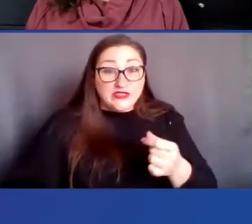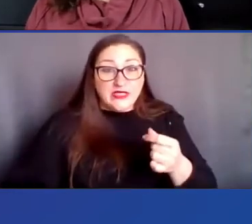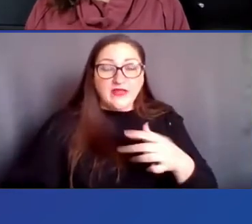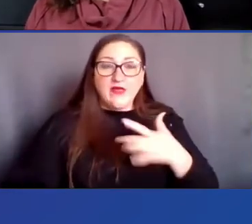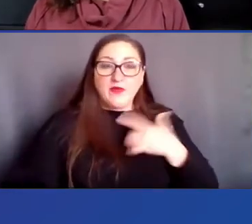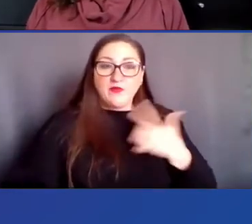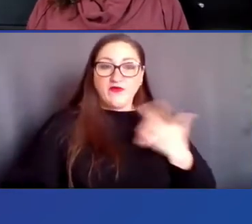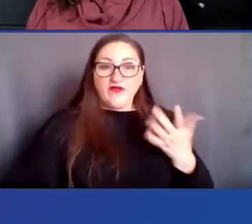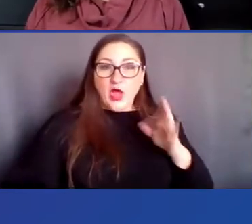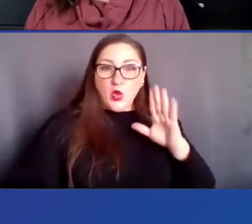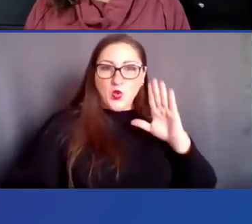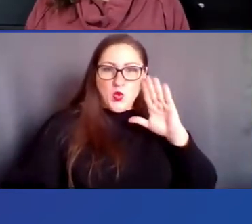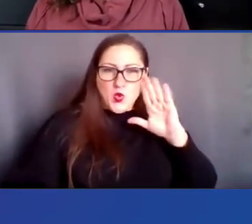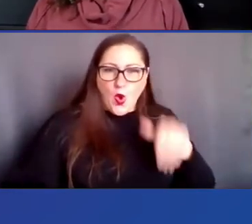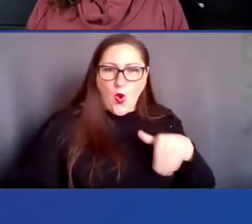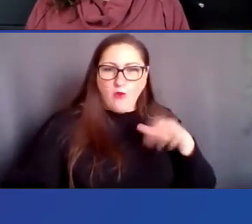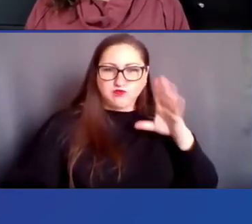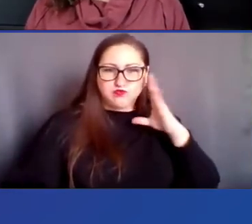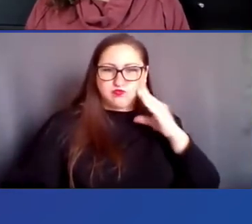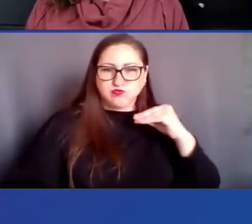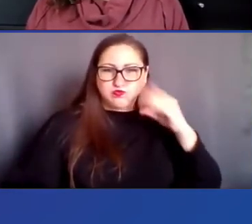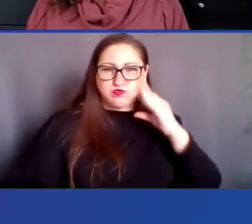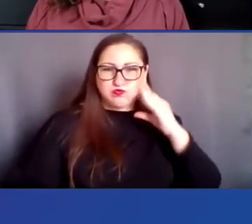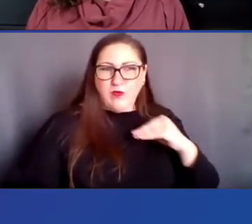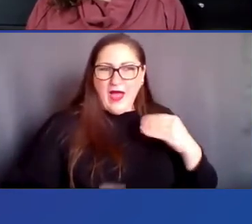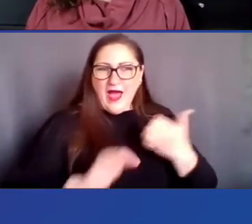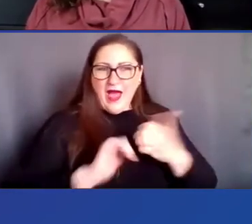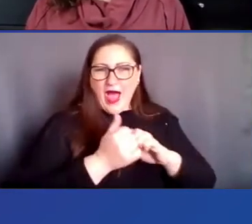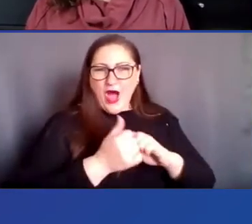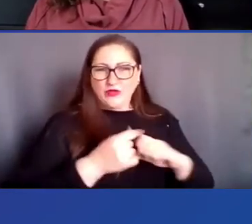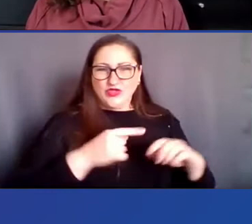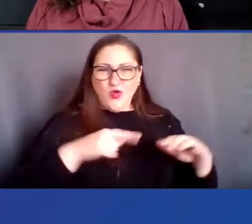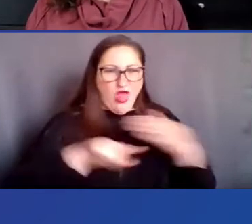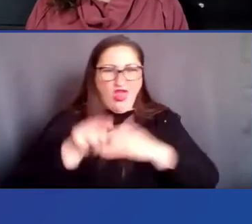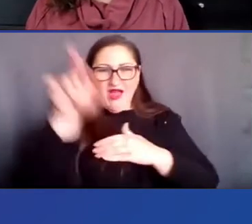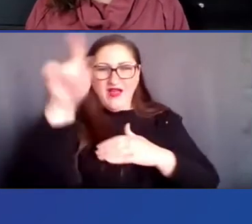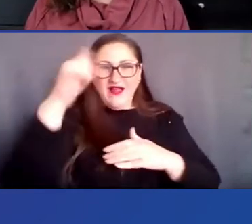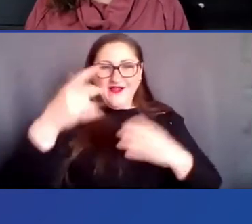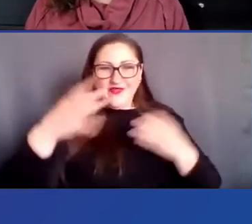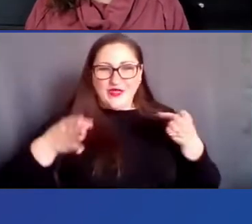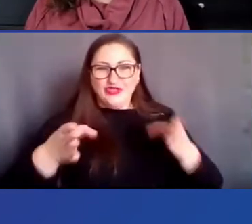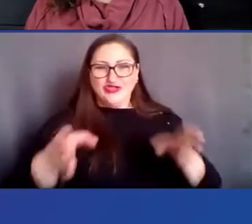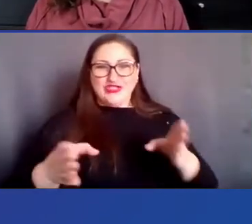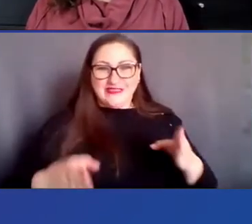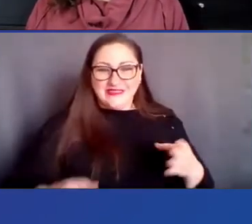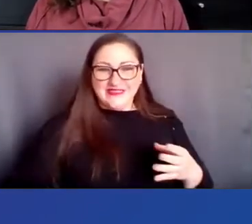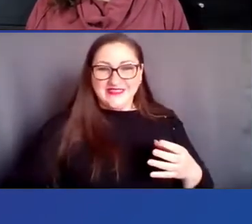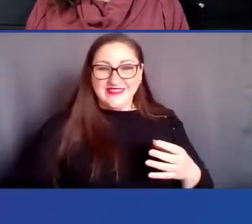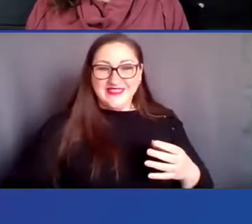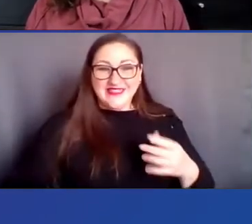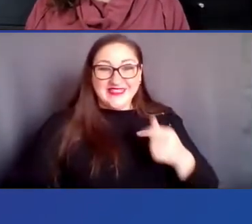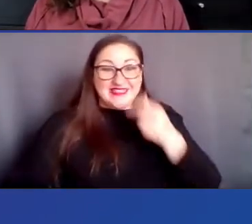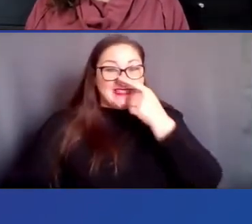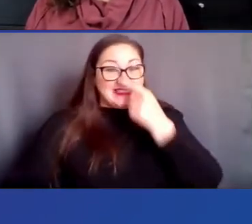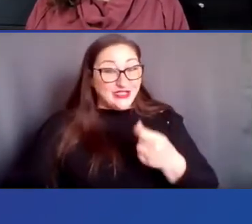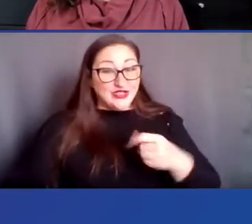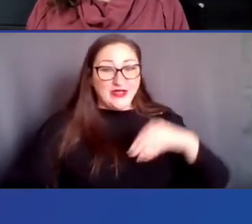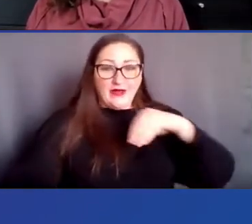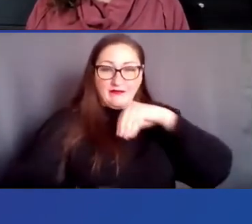is where Brittany's work really comes in. It's in us to know how to lead ourselves, to